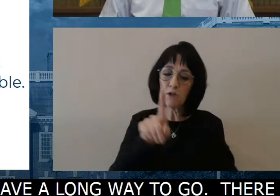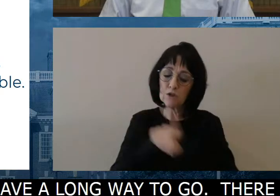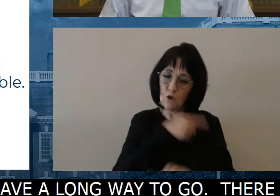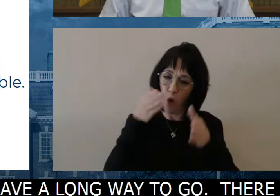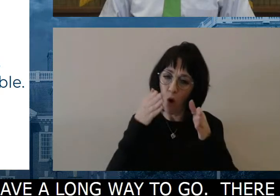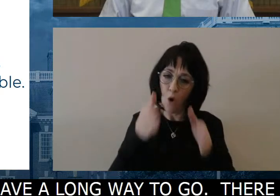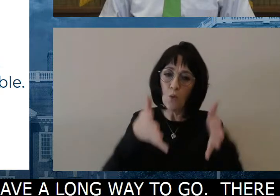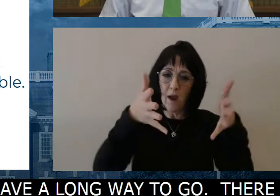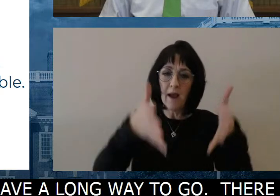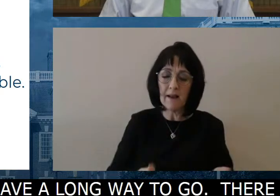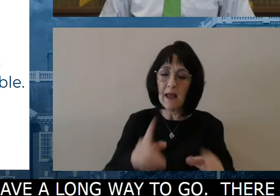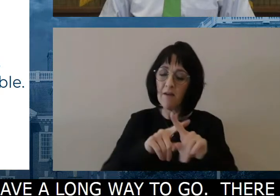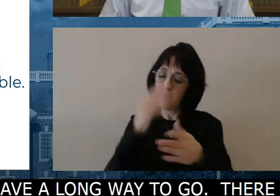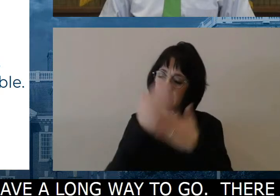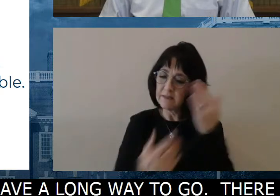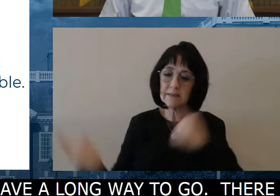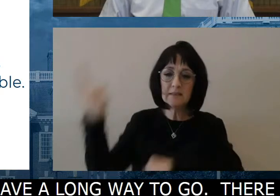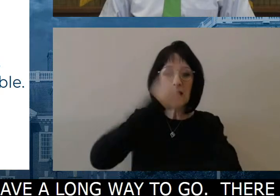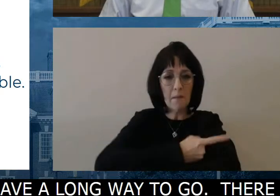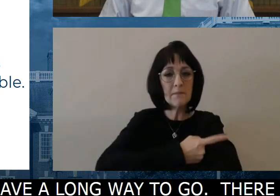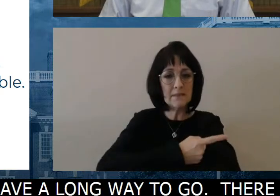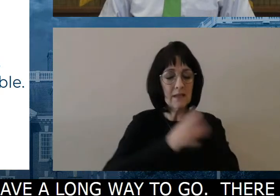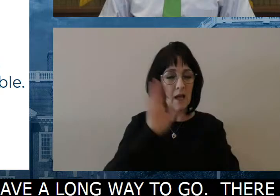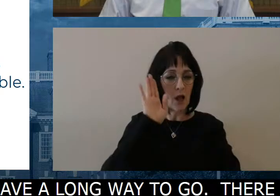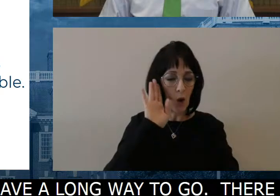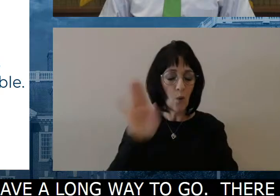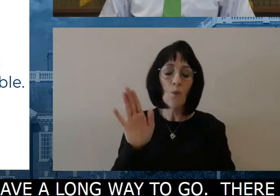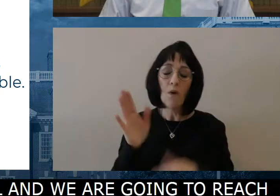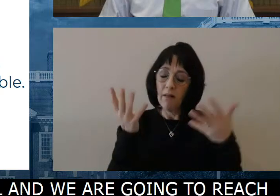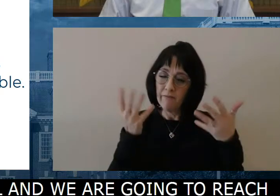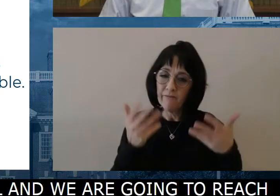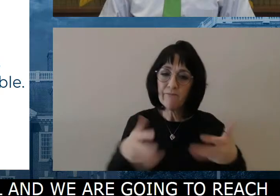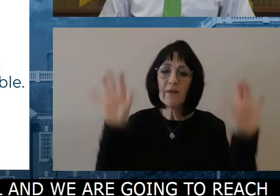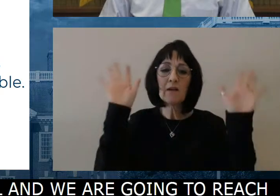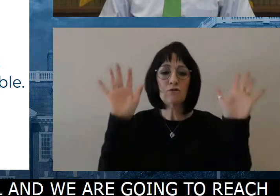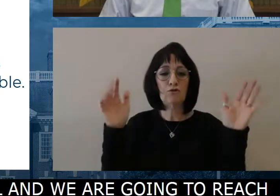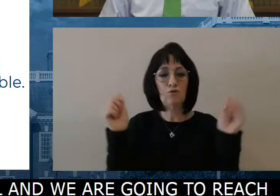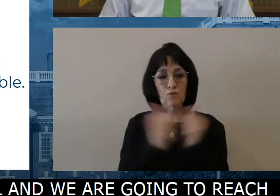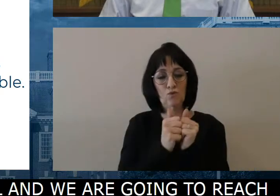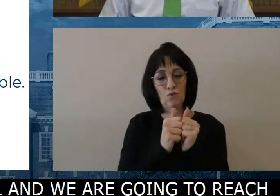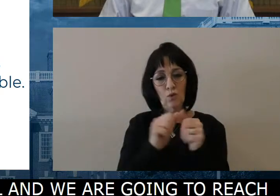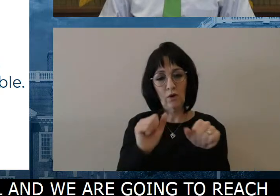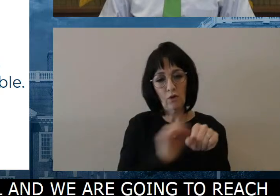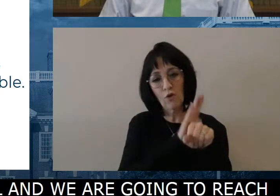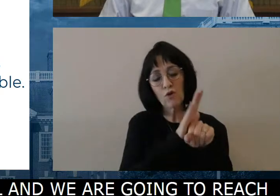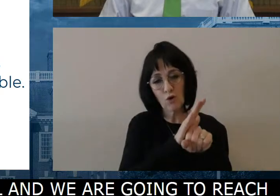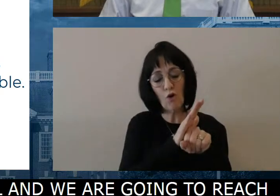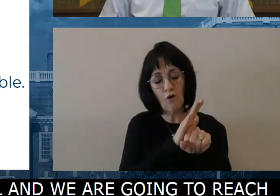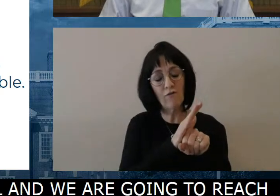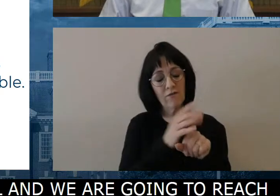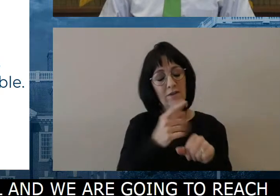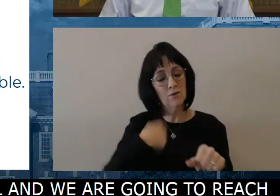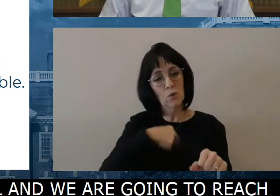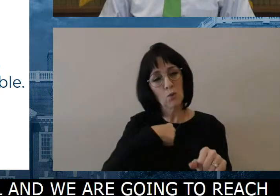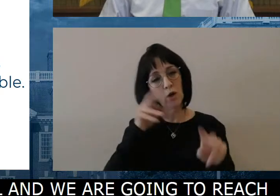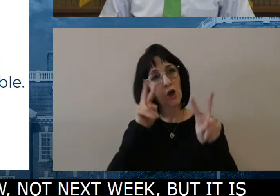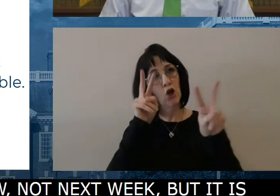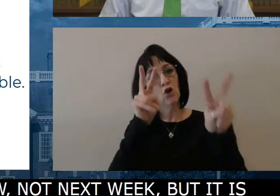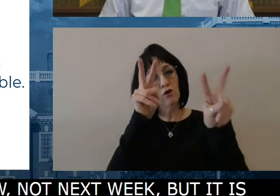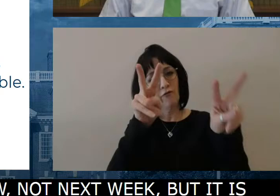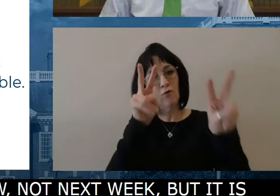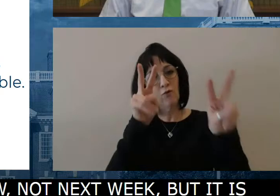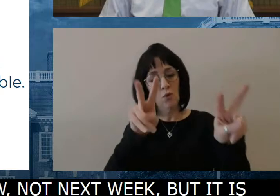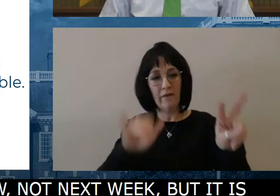someday soon. Not tomorrow, not next week, but it's going to be here, and it's going to be a sunny day when it does arrive. So thank